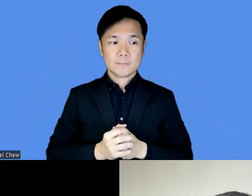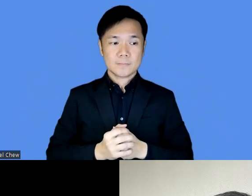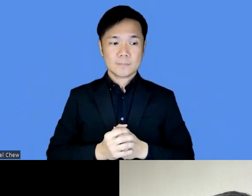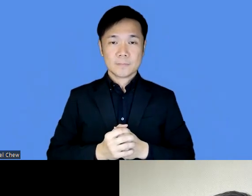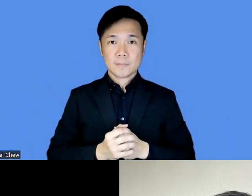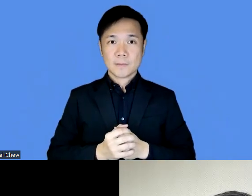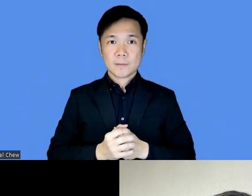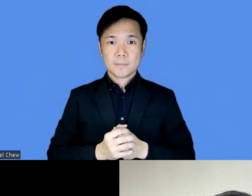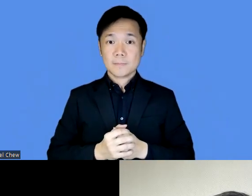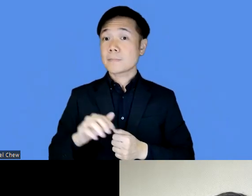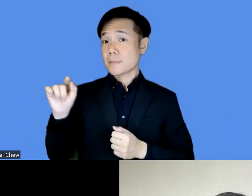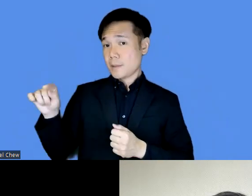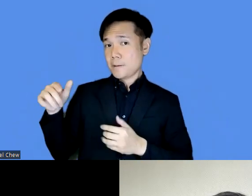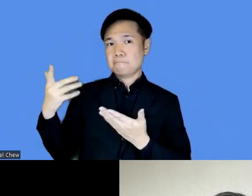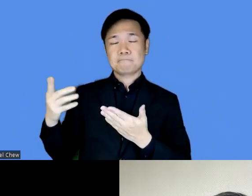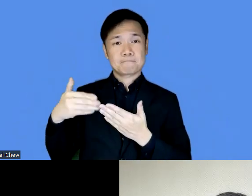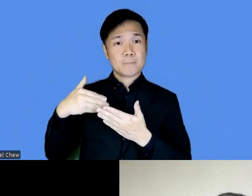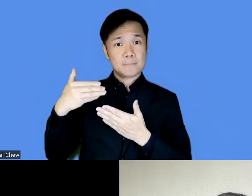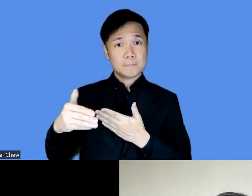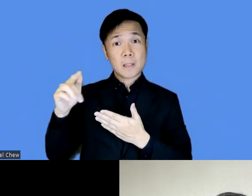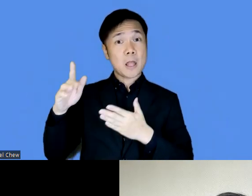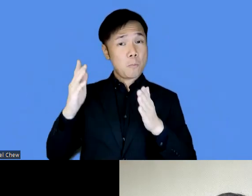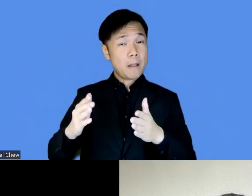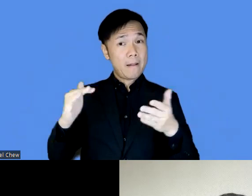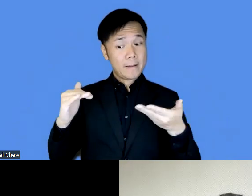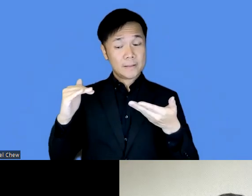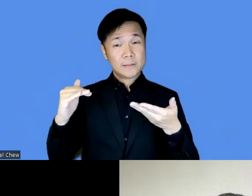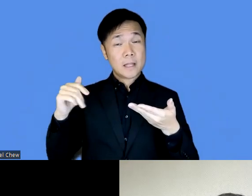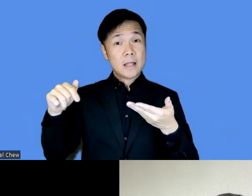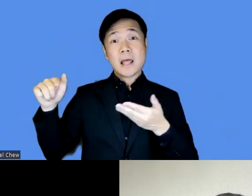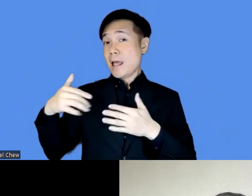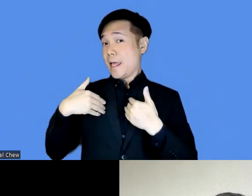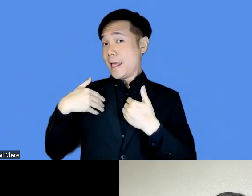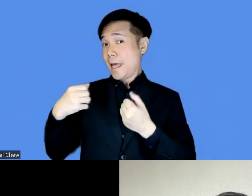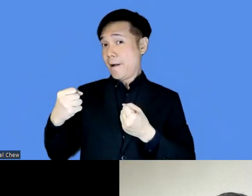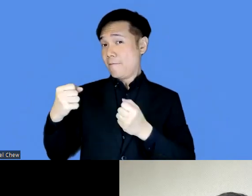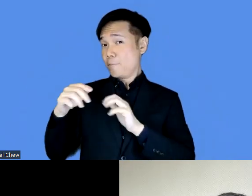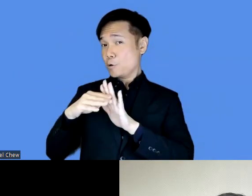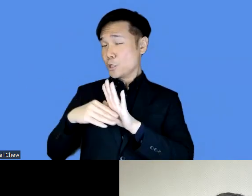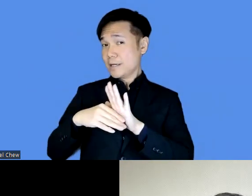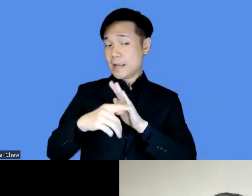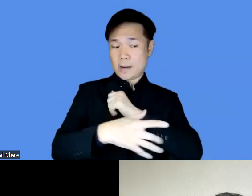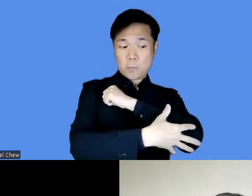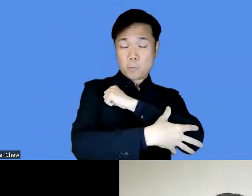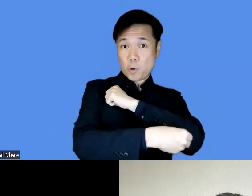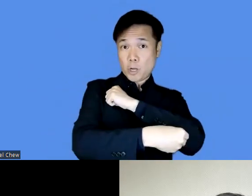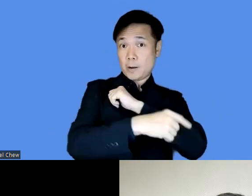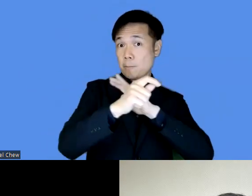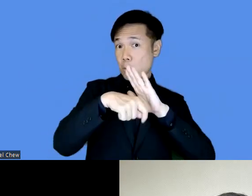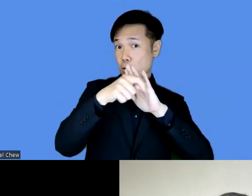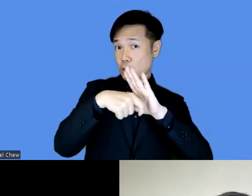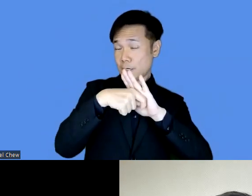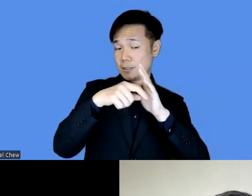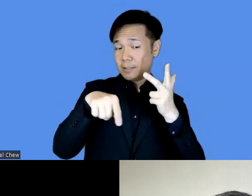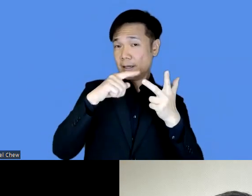so this should go hand in hand with the national health project, national poverty alleviation project, national capacity